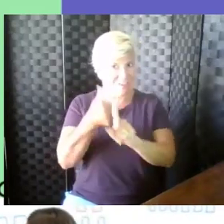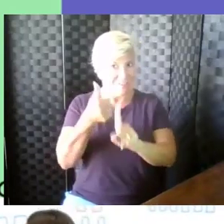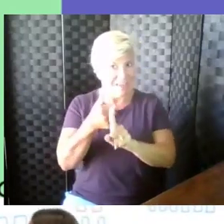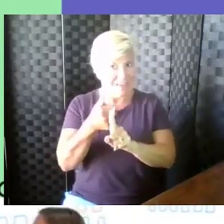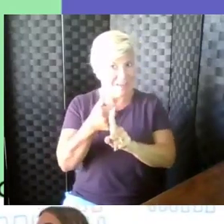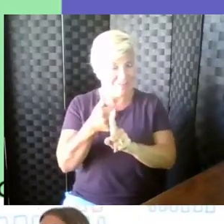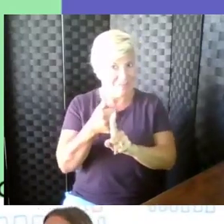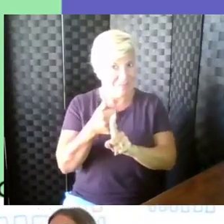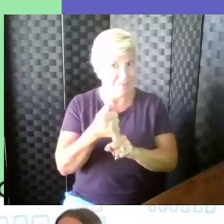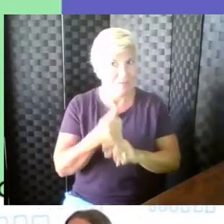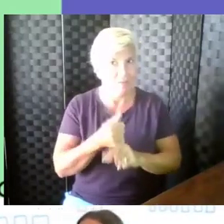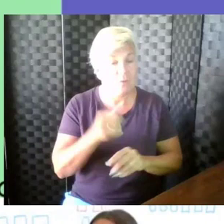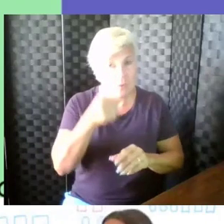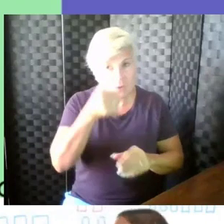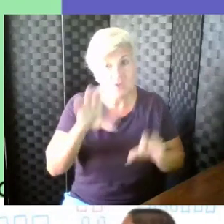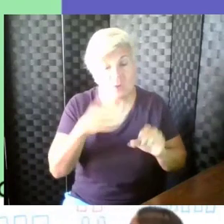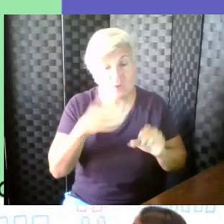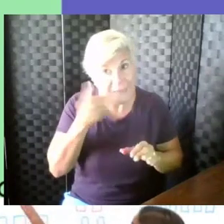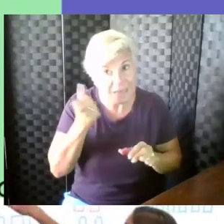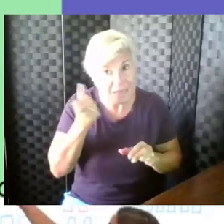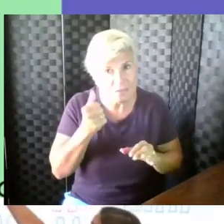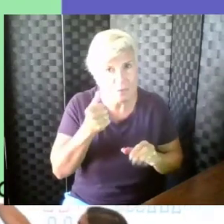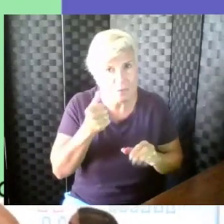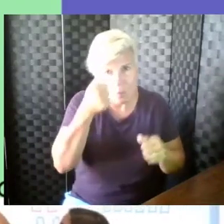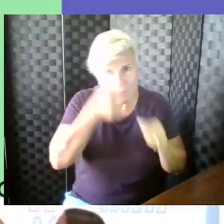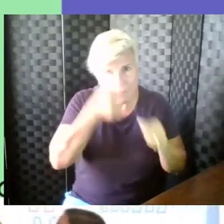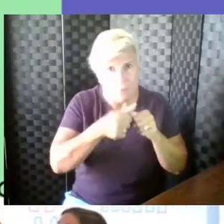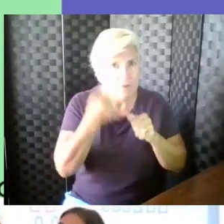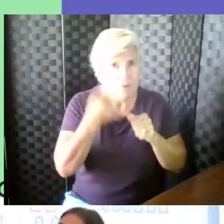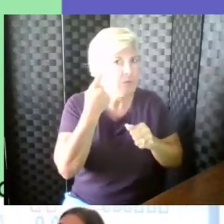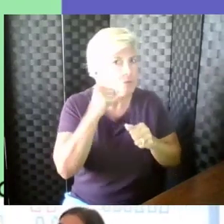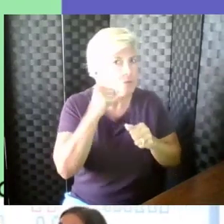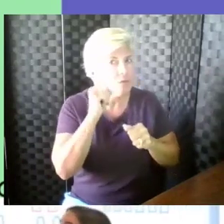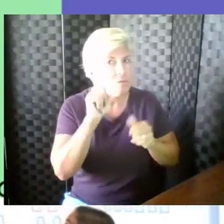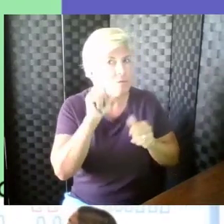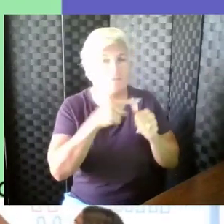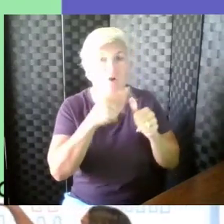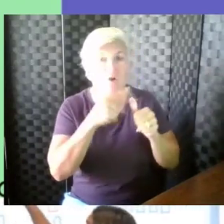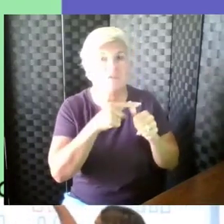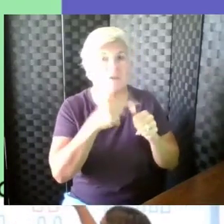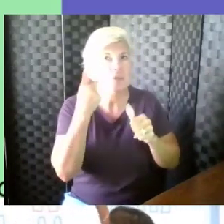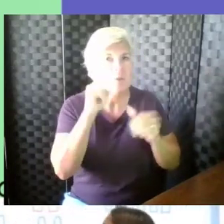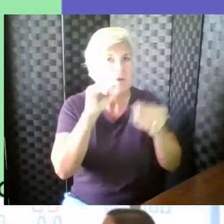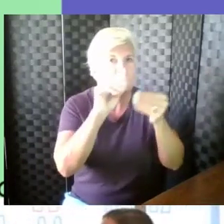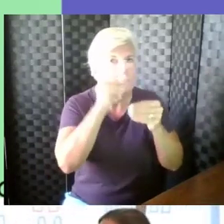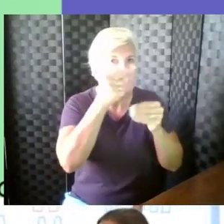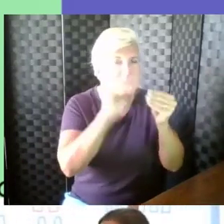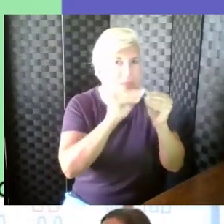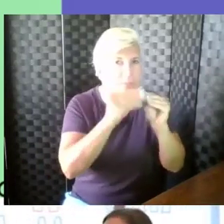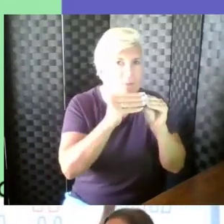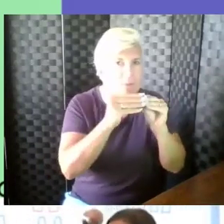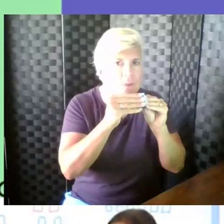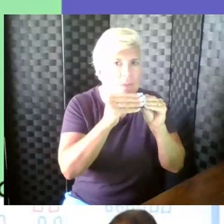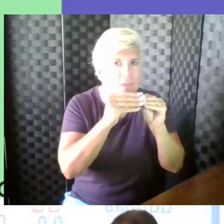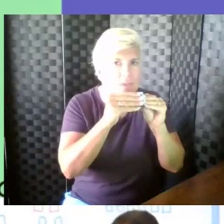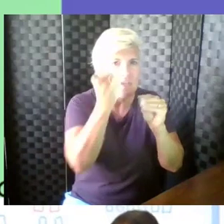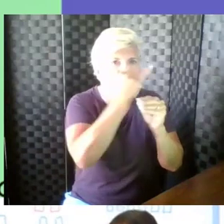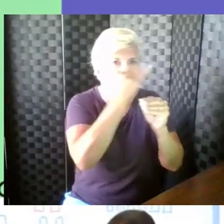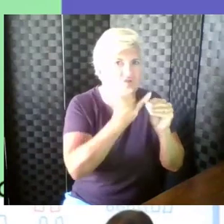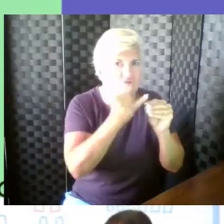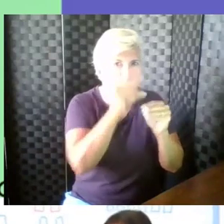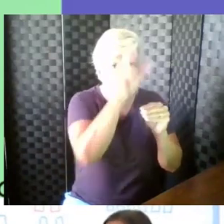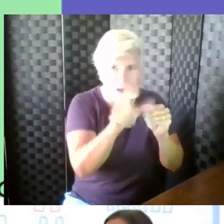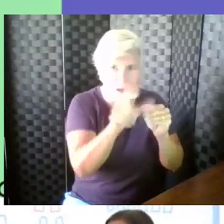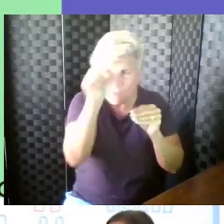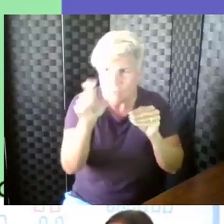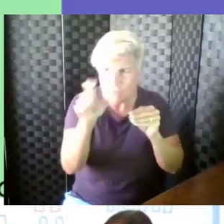but I want you to do your best. Remember, the first step is to look at my first number. I'm going to break it apart, draw my place